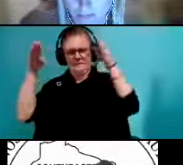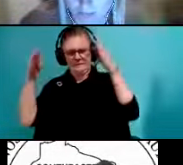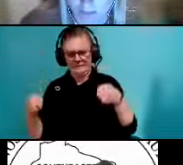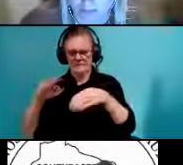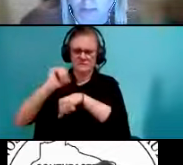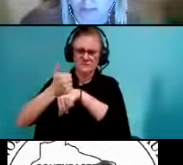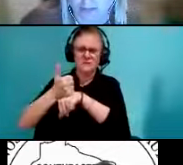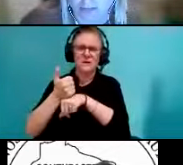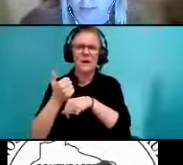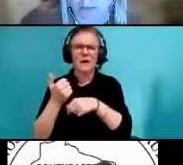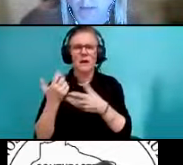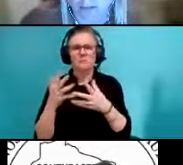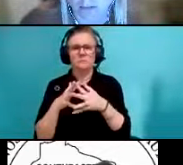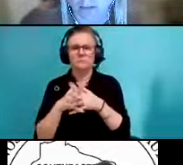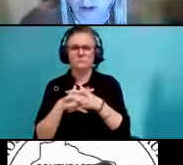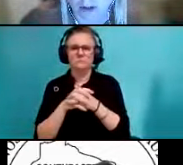I